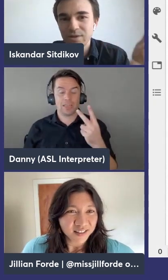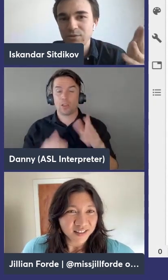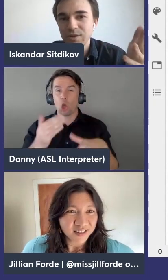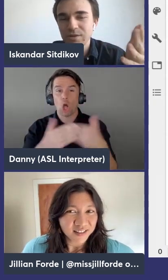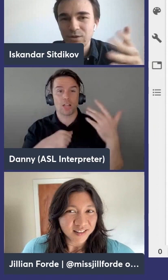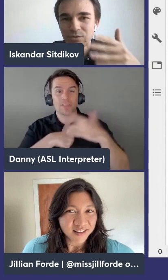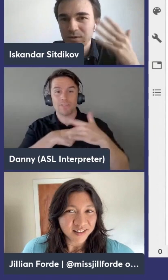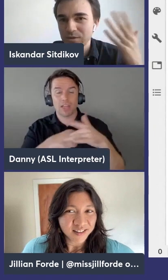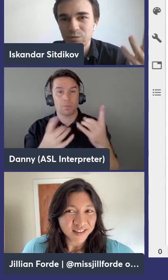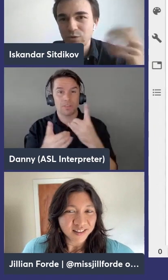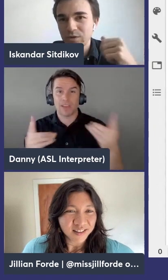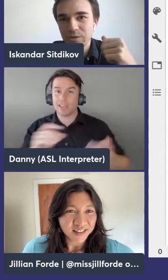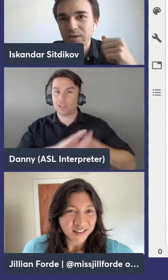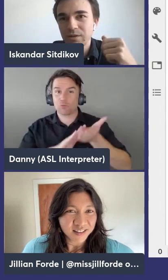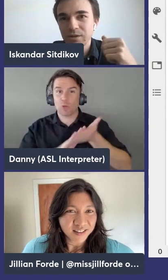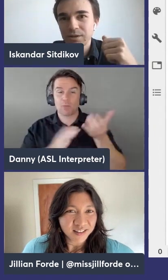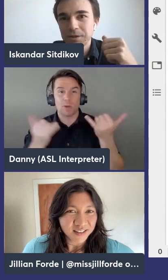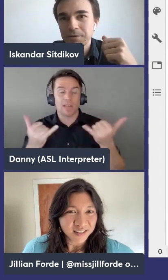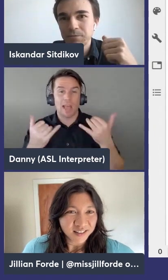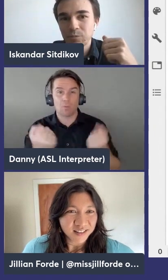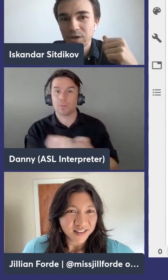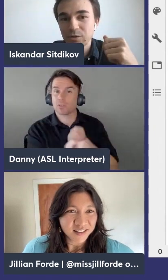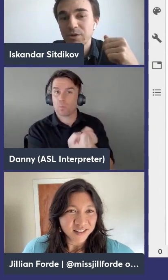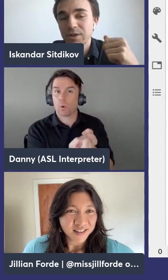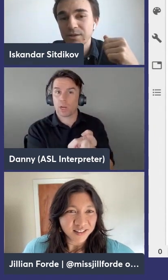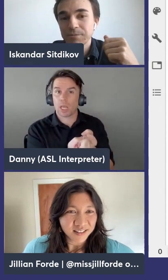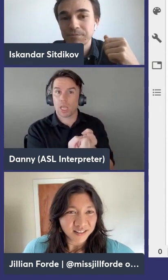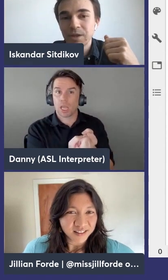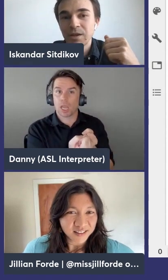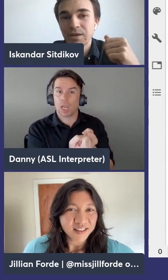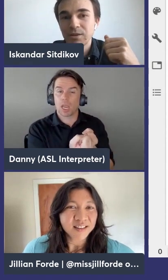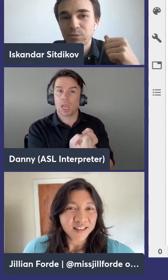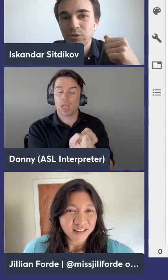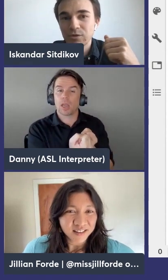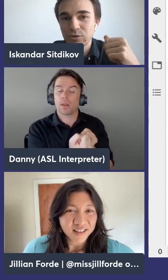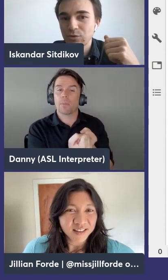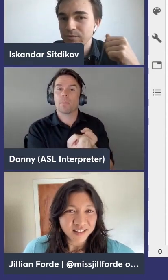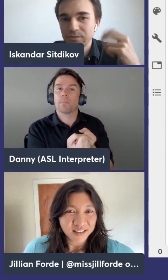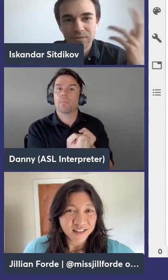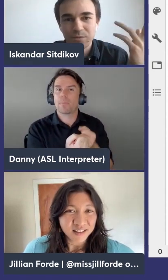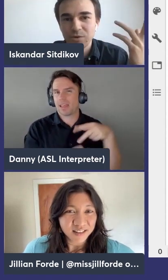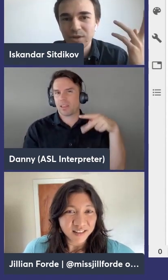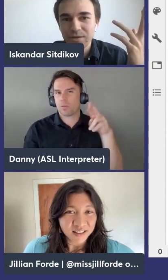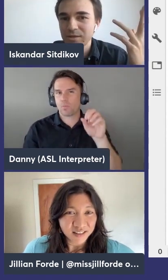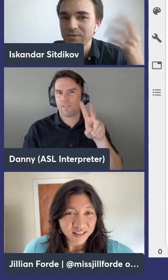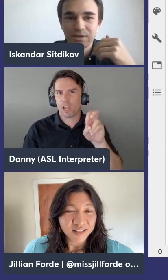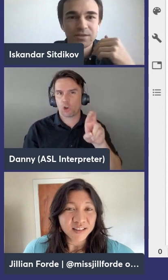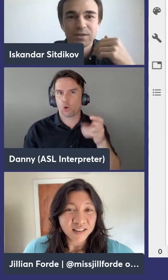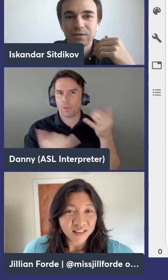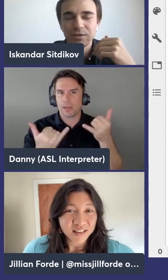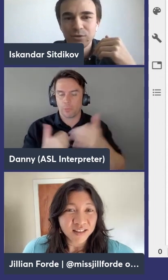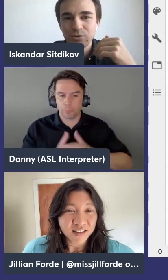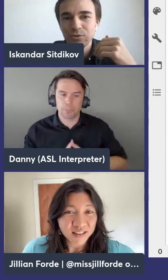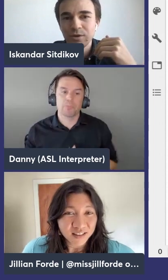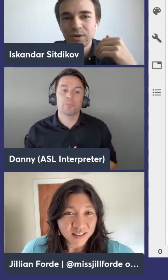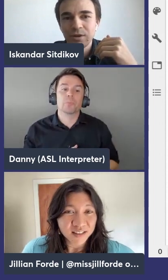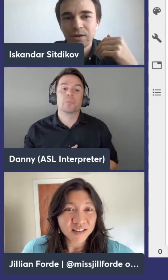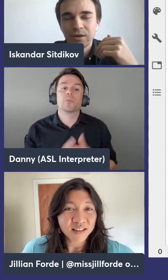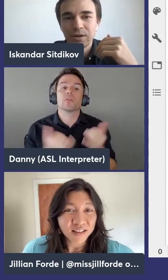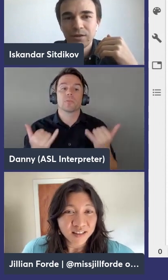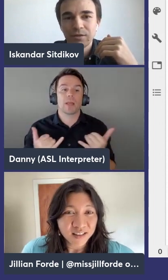that are running right now that are supported by the provider at this point. So some Rigetti devices,